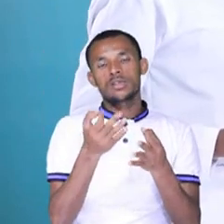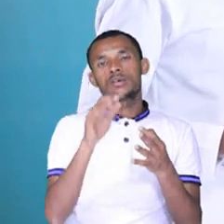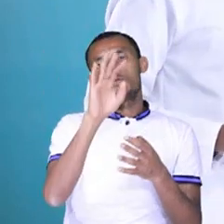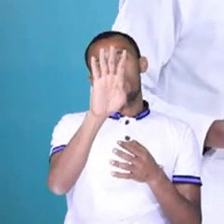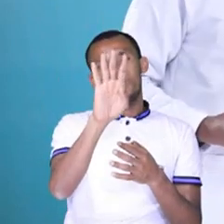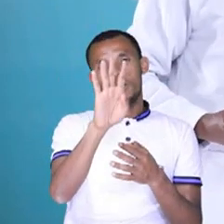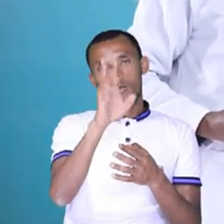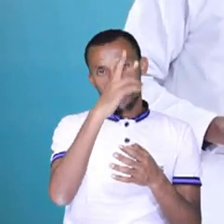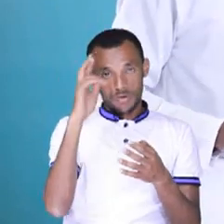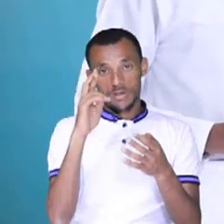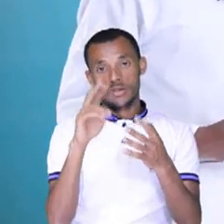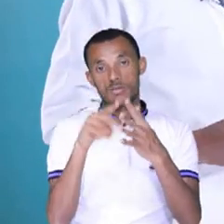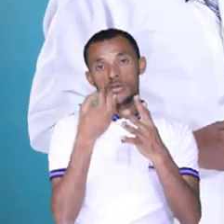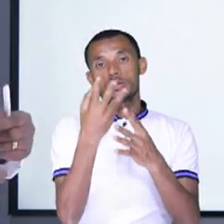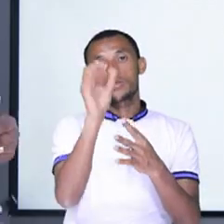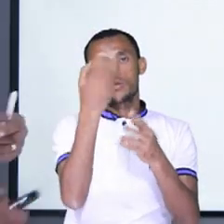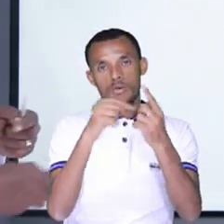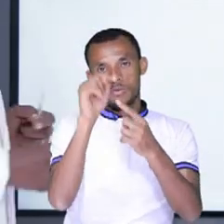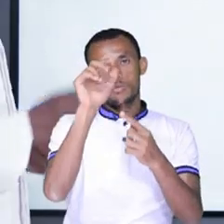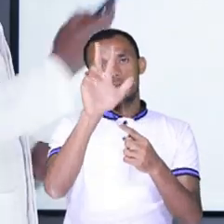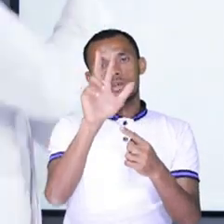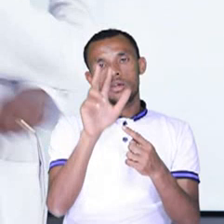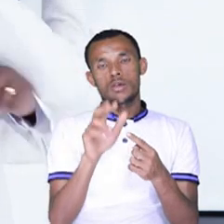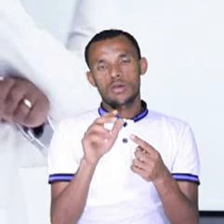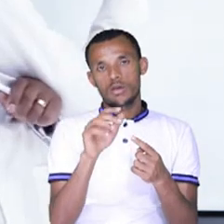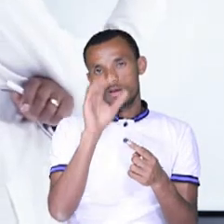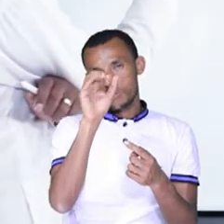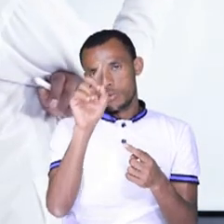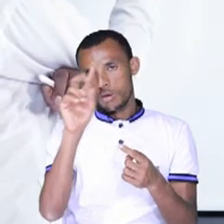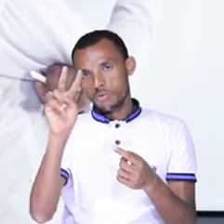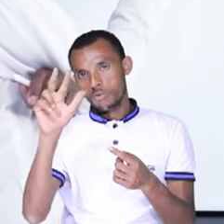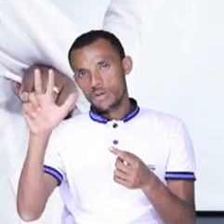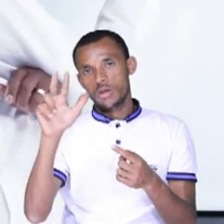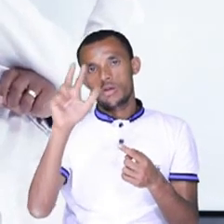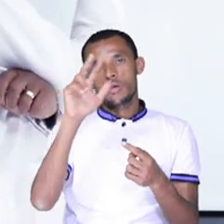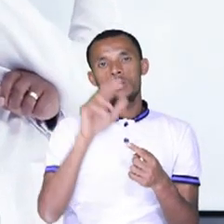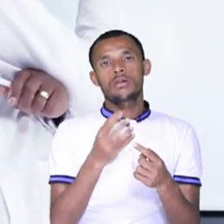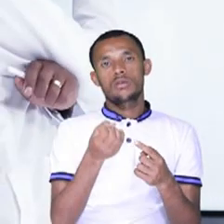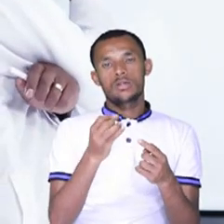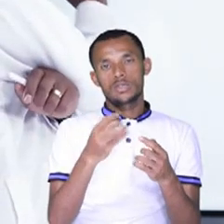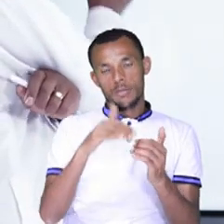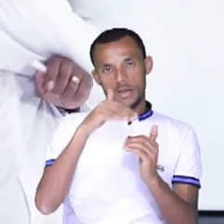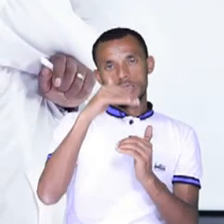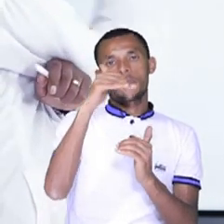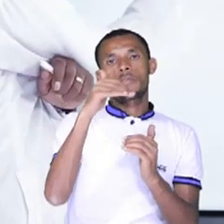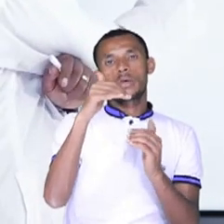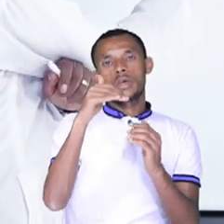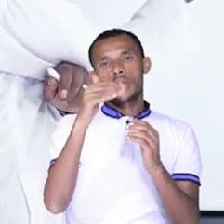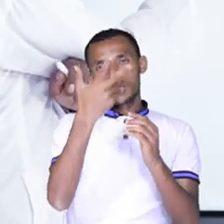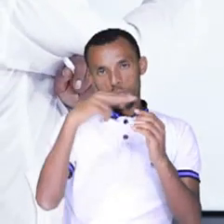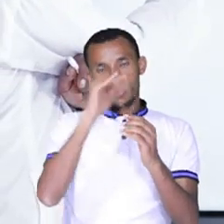I have started from 0 up to 3. You have terms. The maximum exponent of this expression